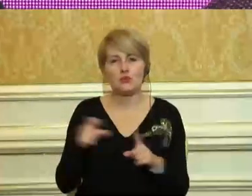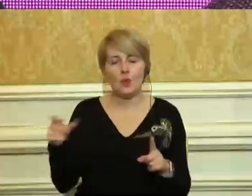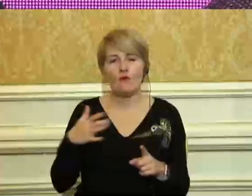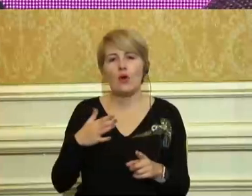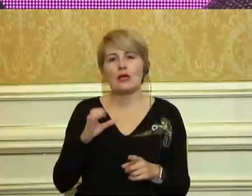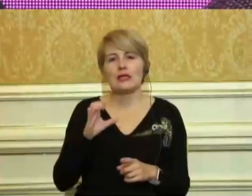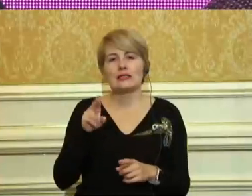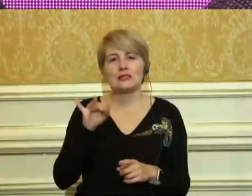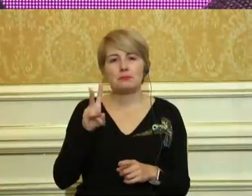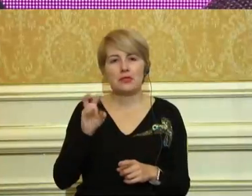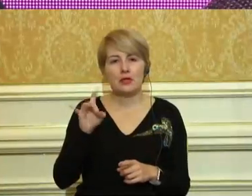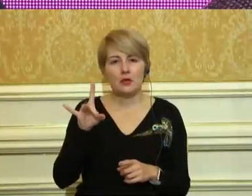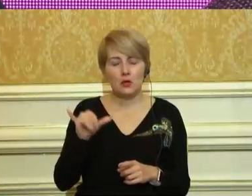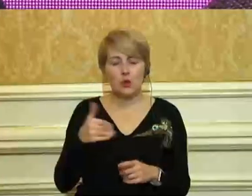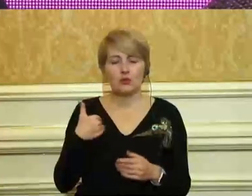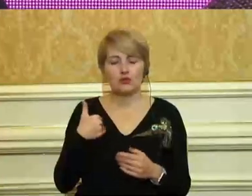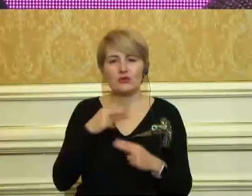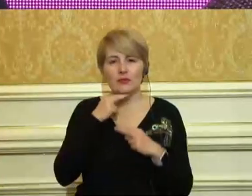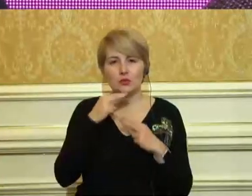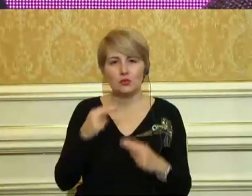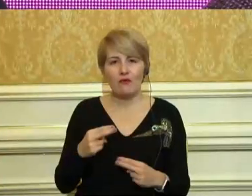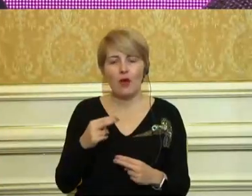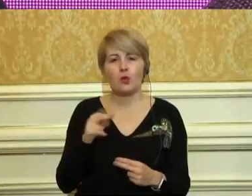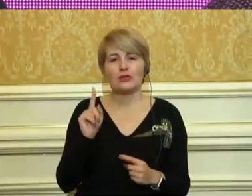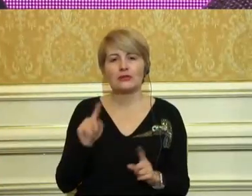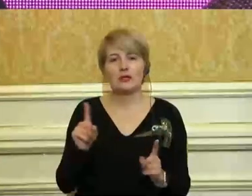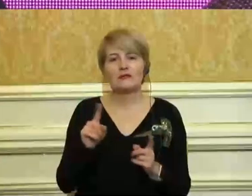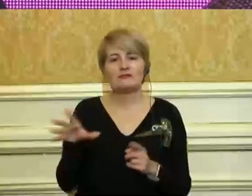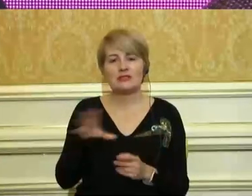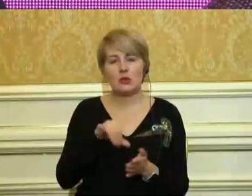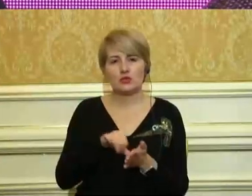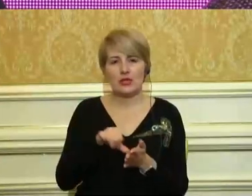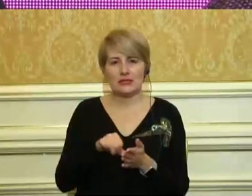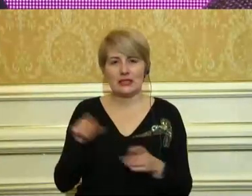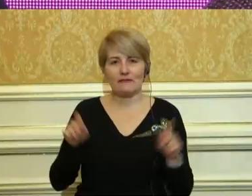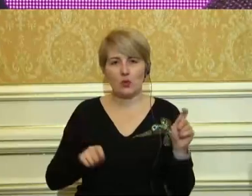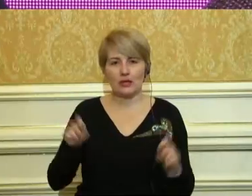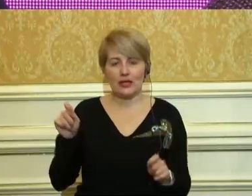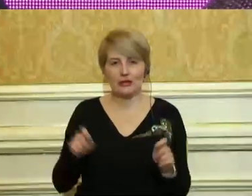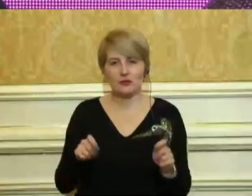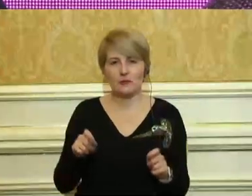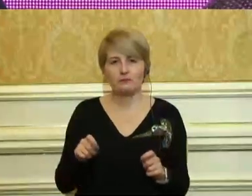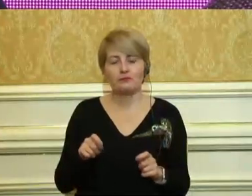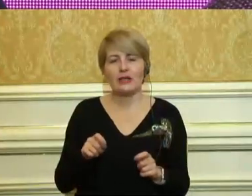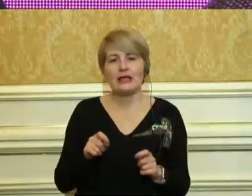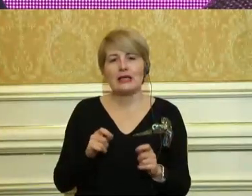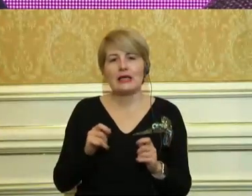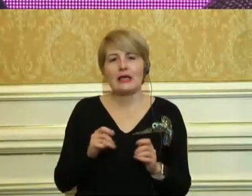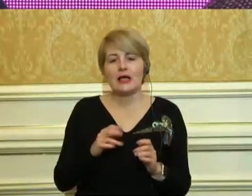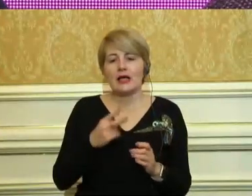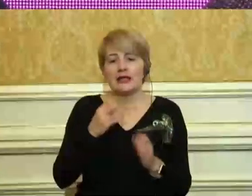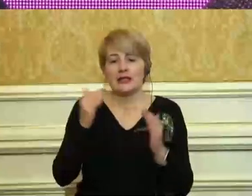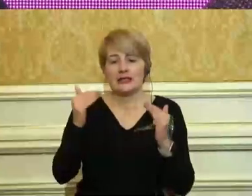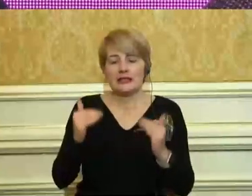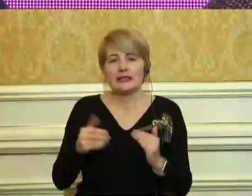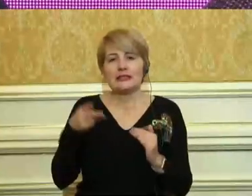economic activity. Before I give the floor to our speaker, I want to pay the attention on all of you to the